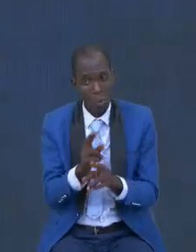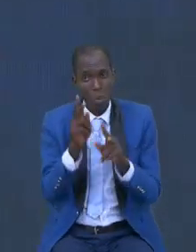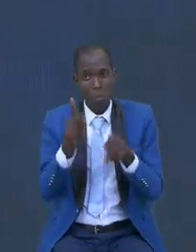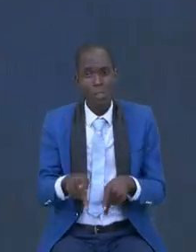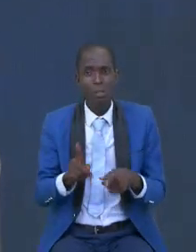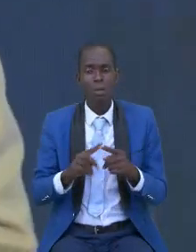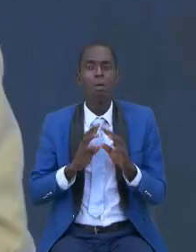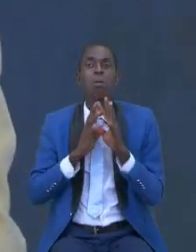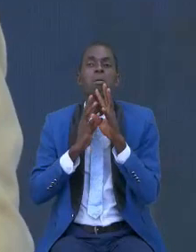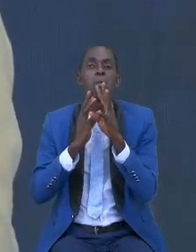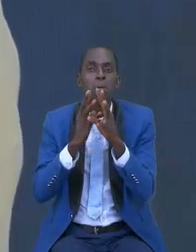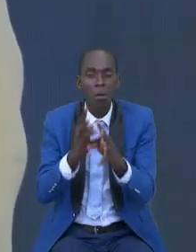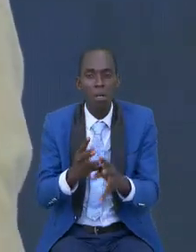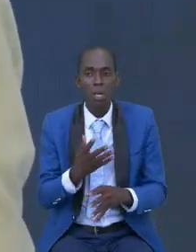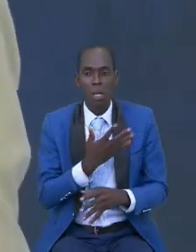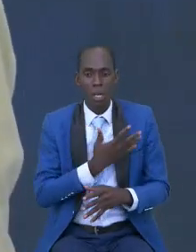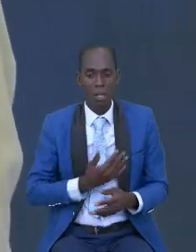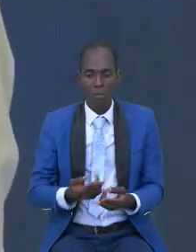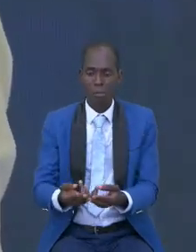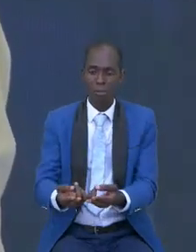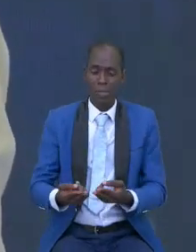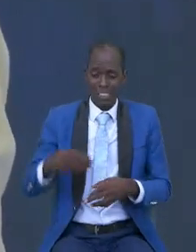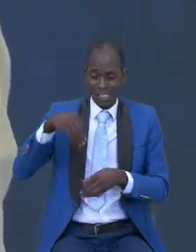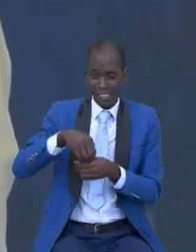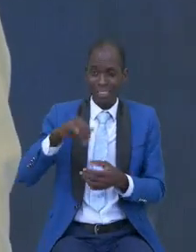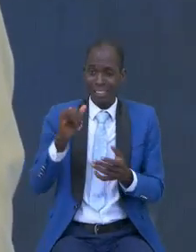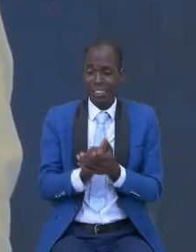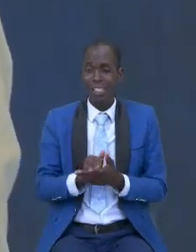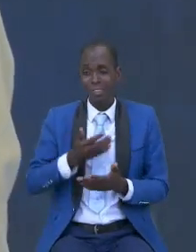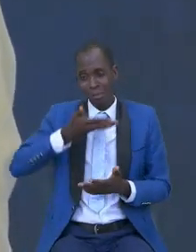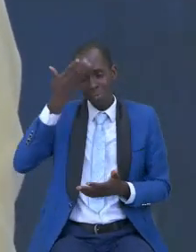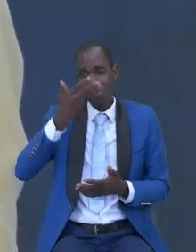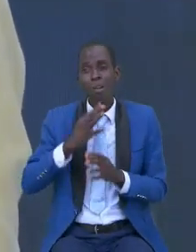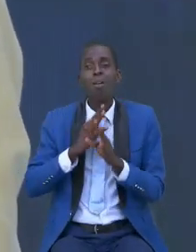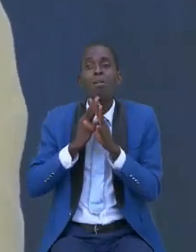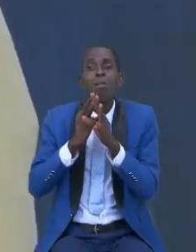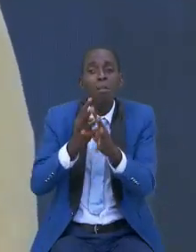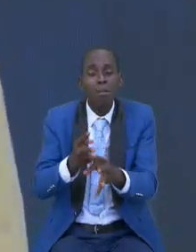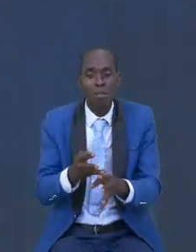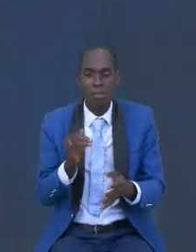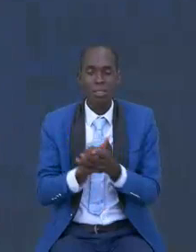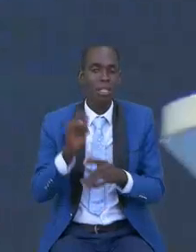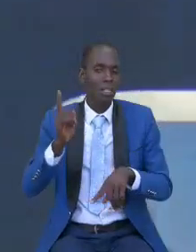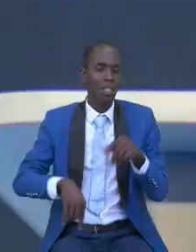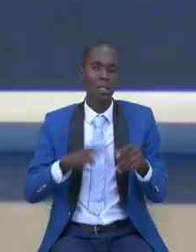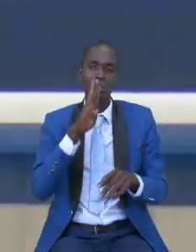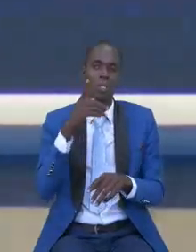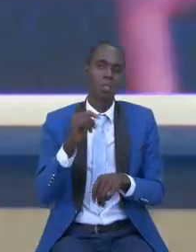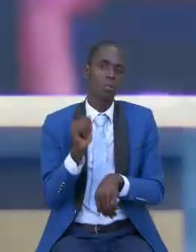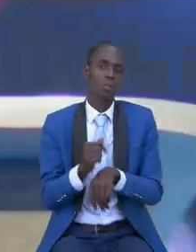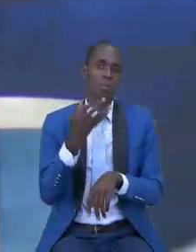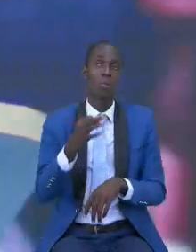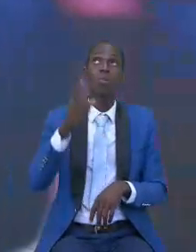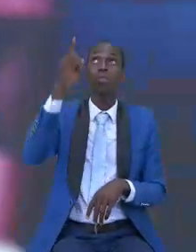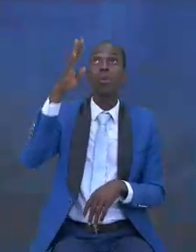vomiting and then lie down in that vomit, that cannot be the work of God. And for